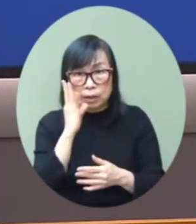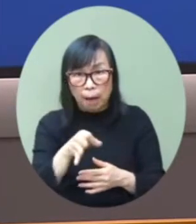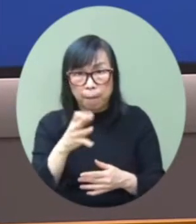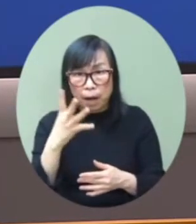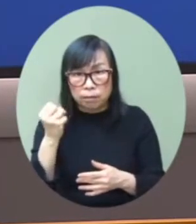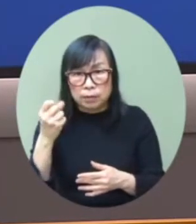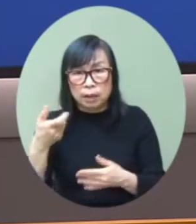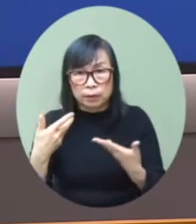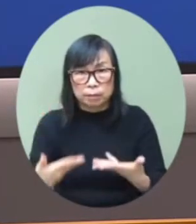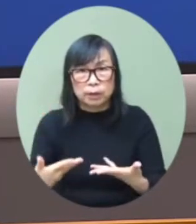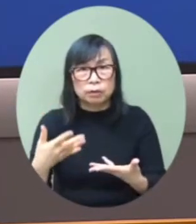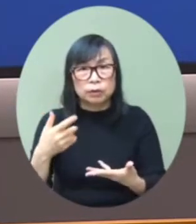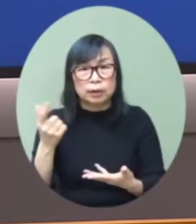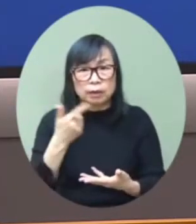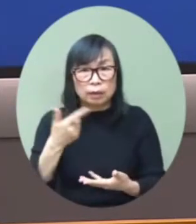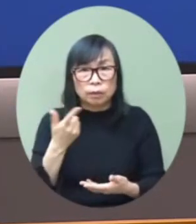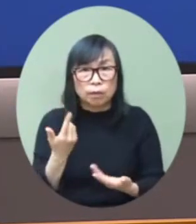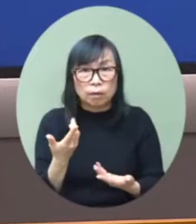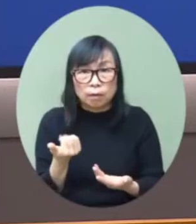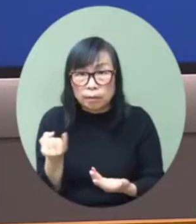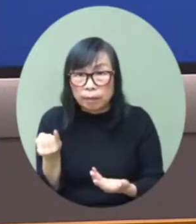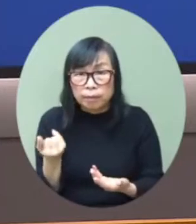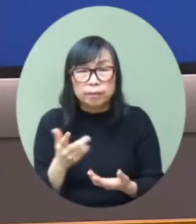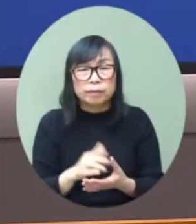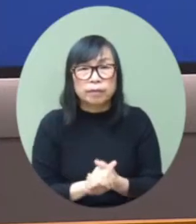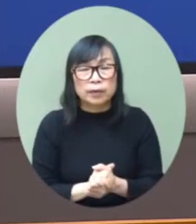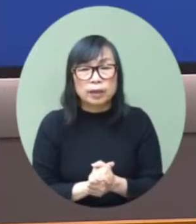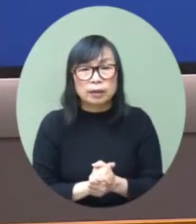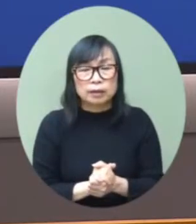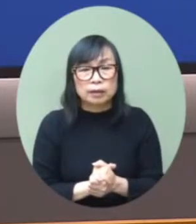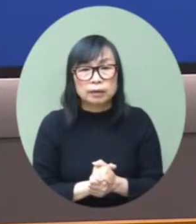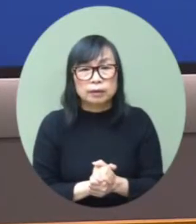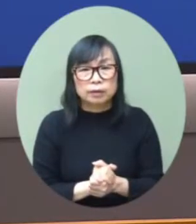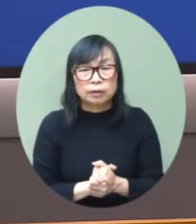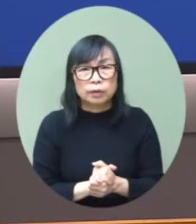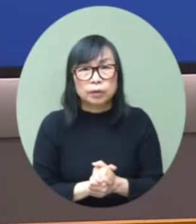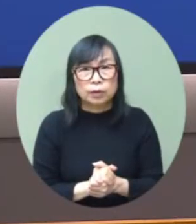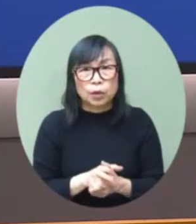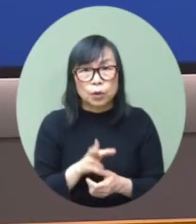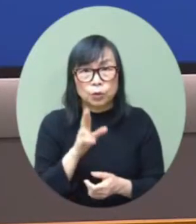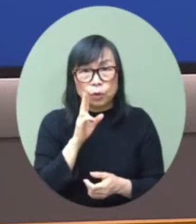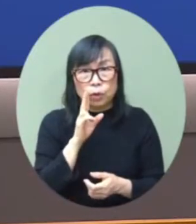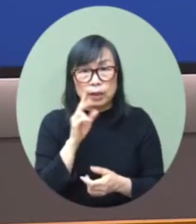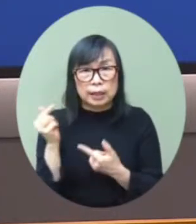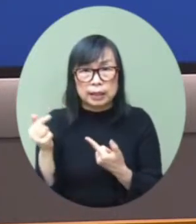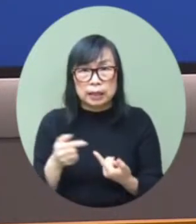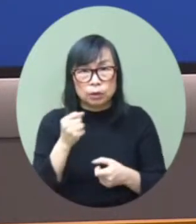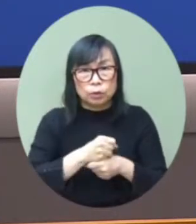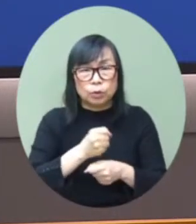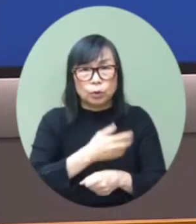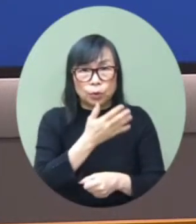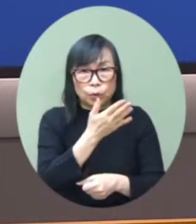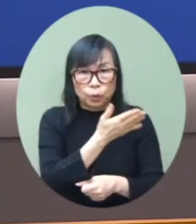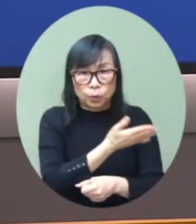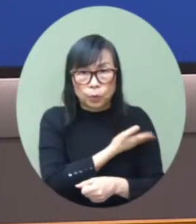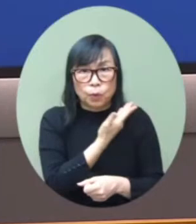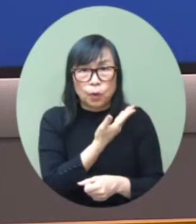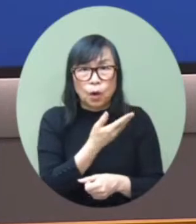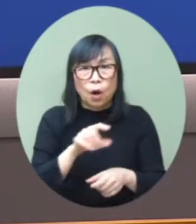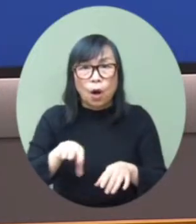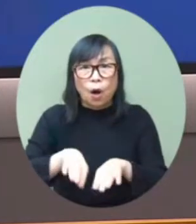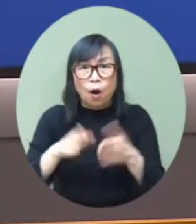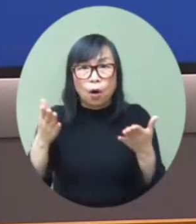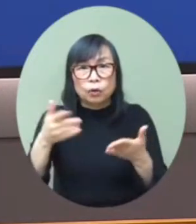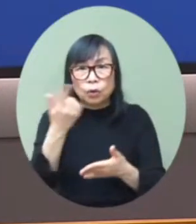HA about 350. There might be more opening today. If we need more